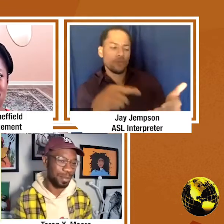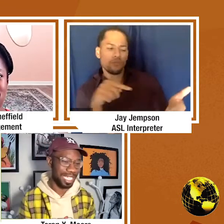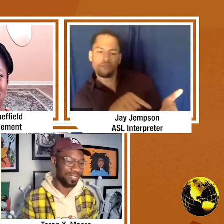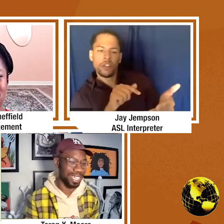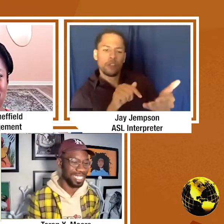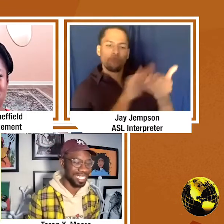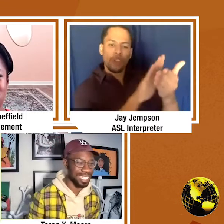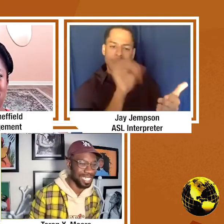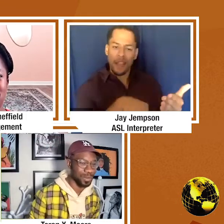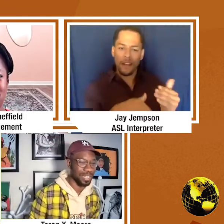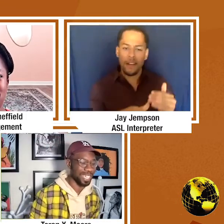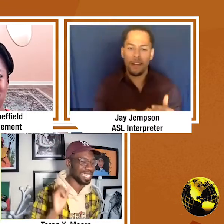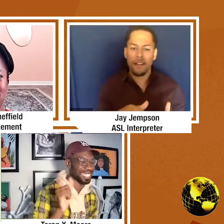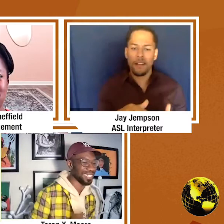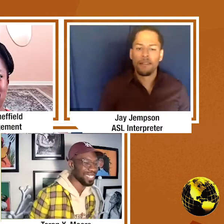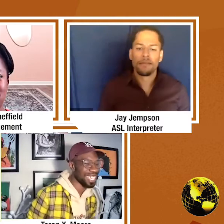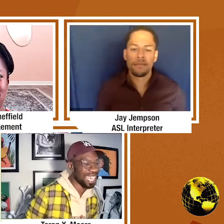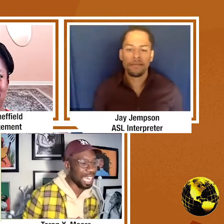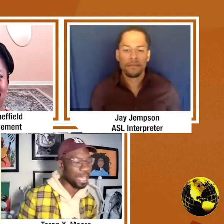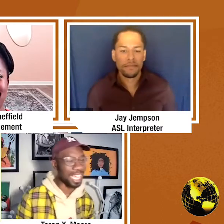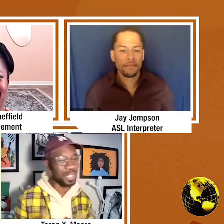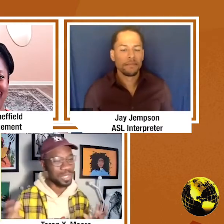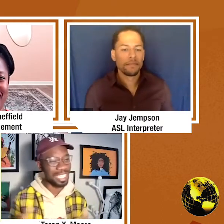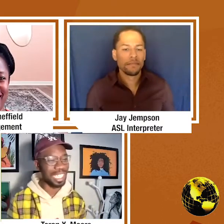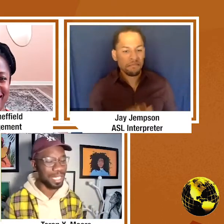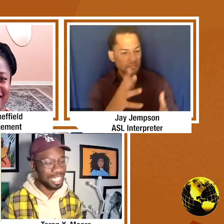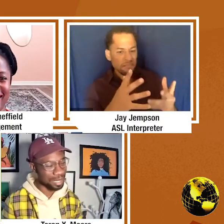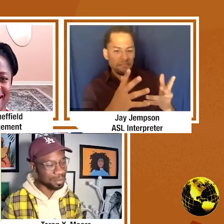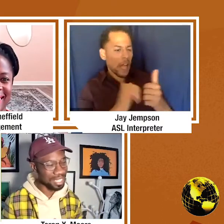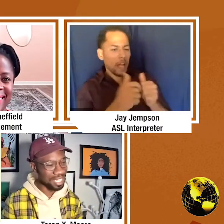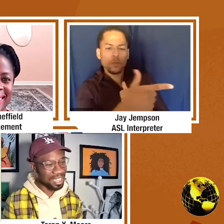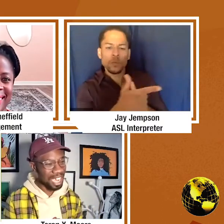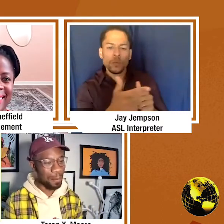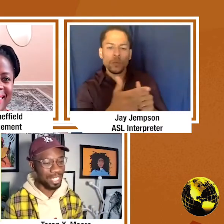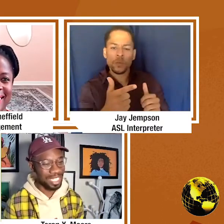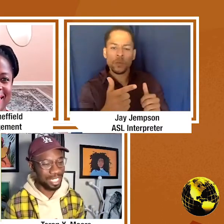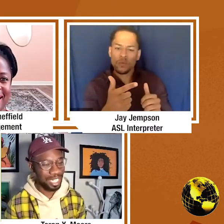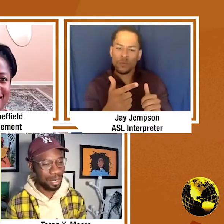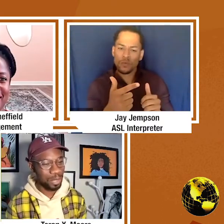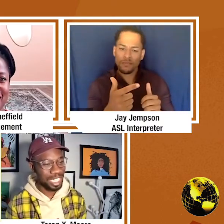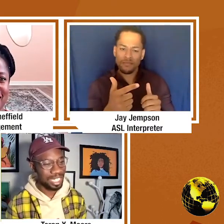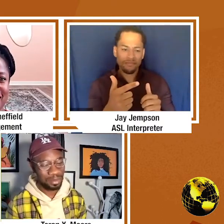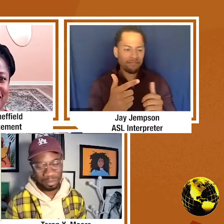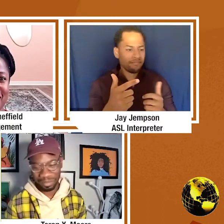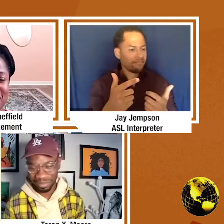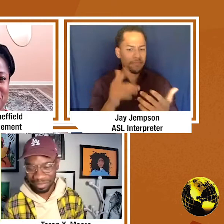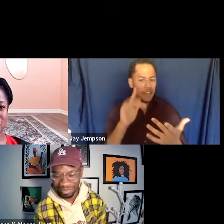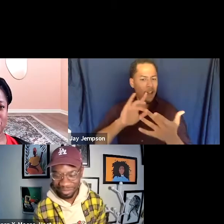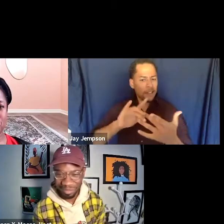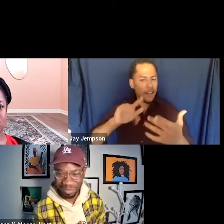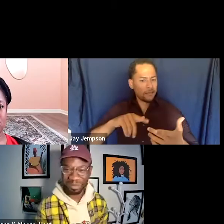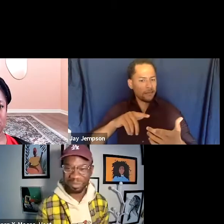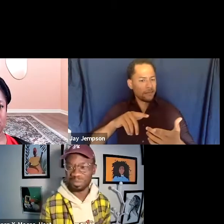partners? I'm looking at Francine and Denise with their fine selves. How did you think to come to them about this project?